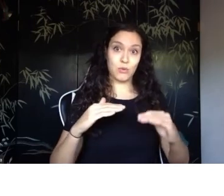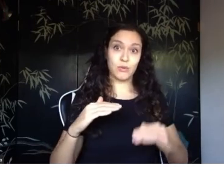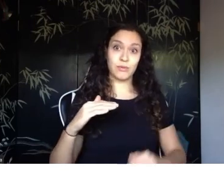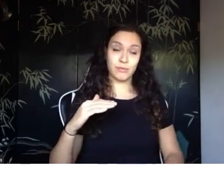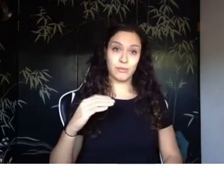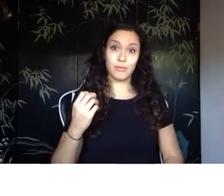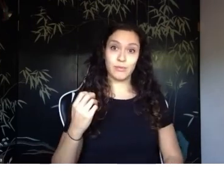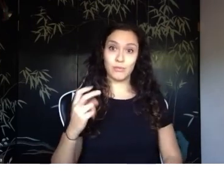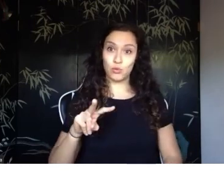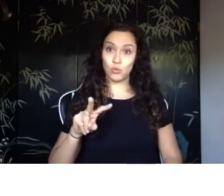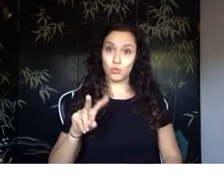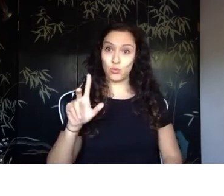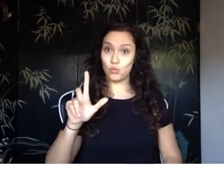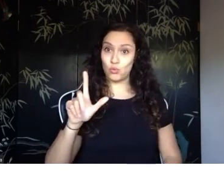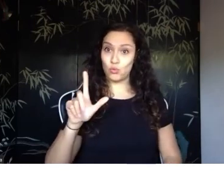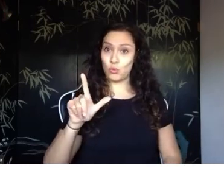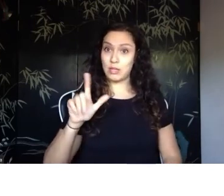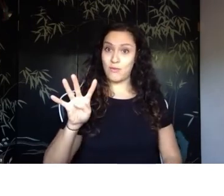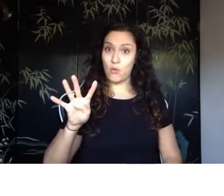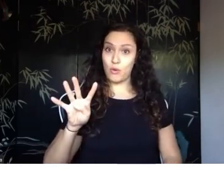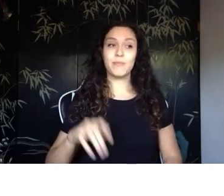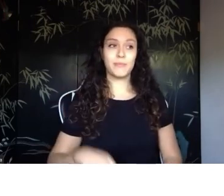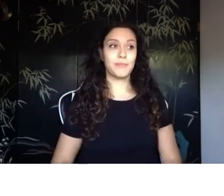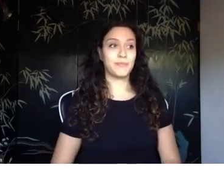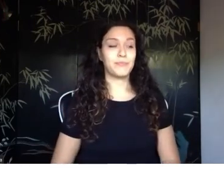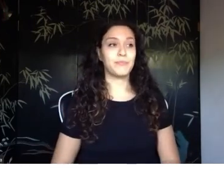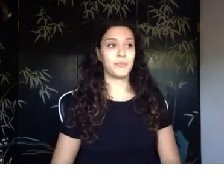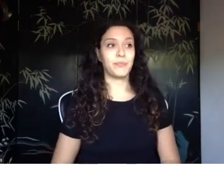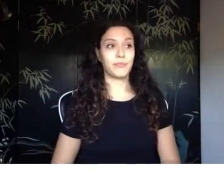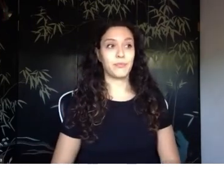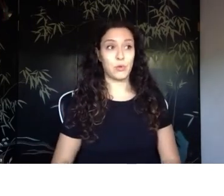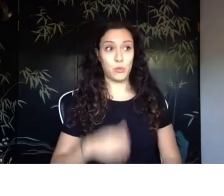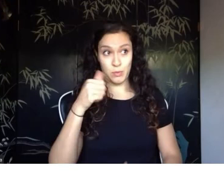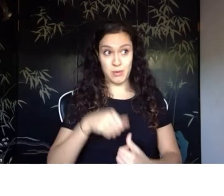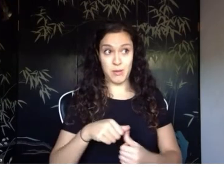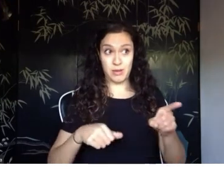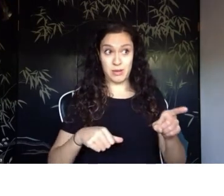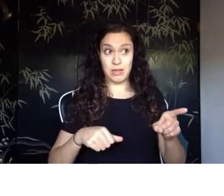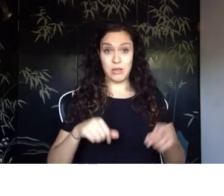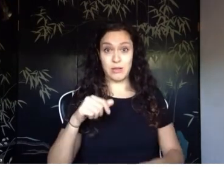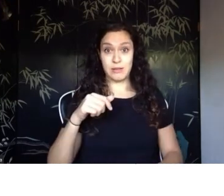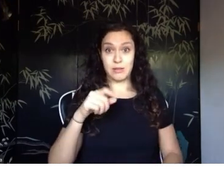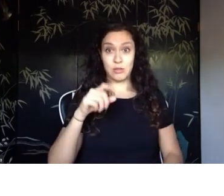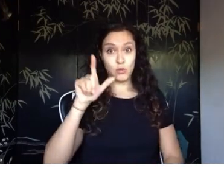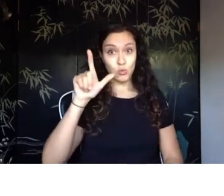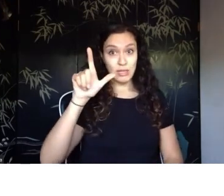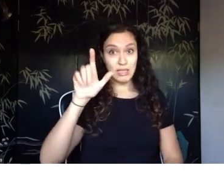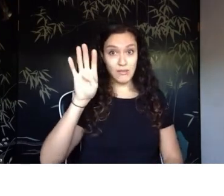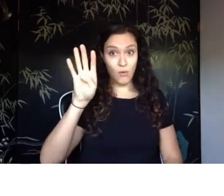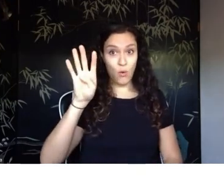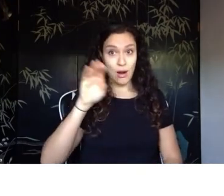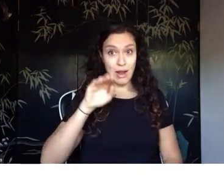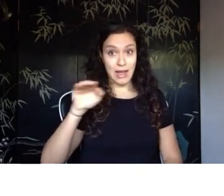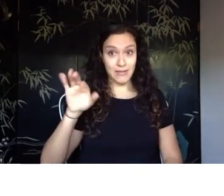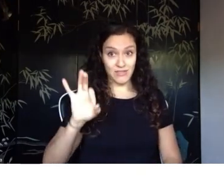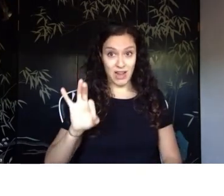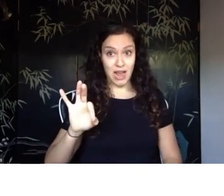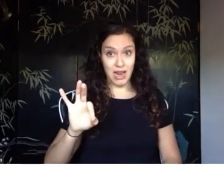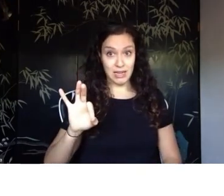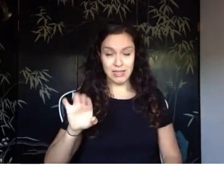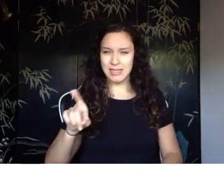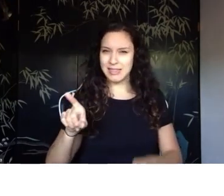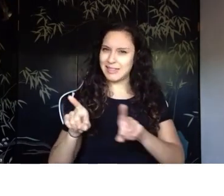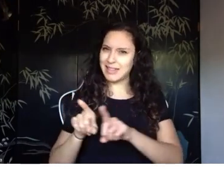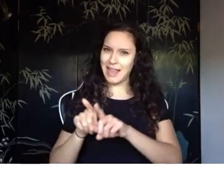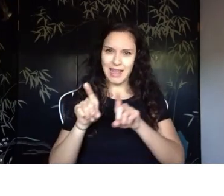6, divided by 6. And x equals 24. Remember what we're